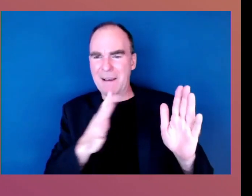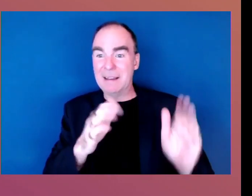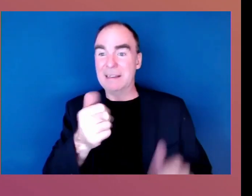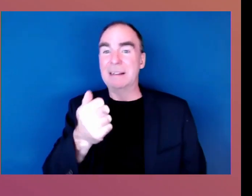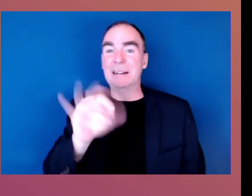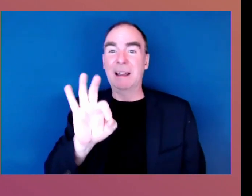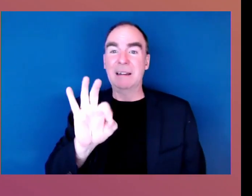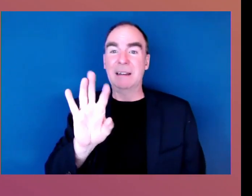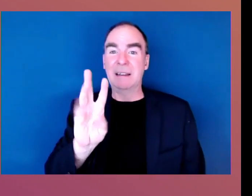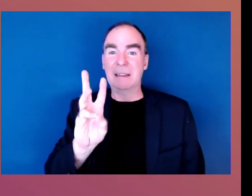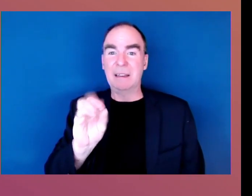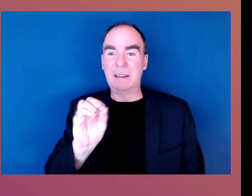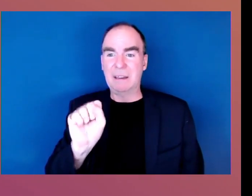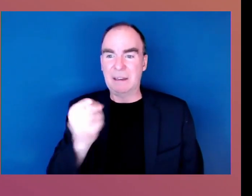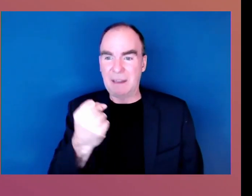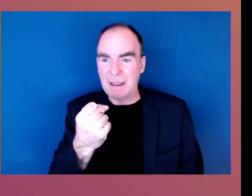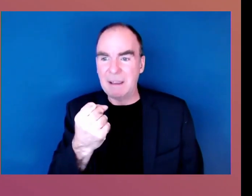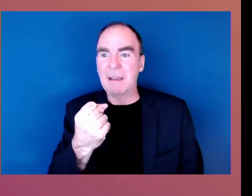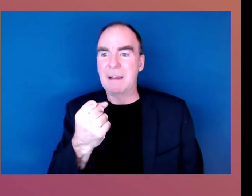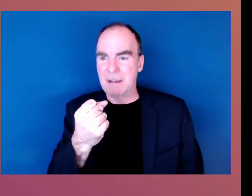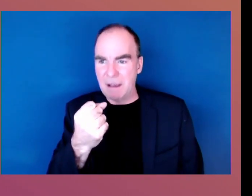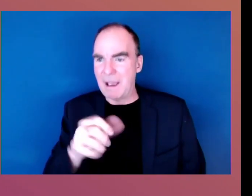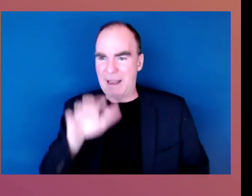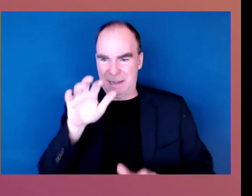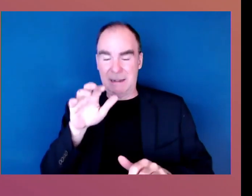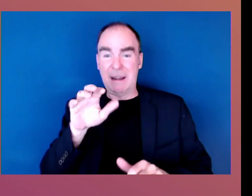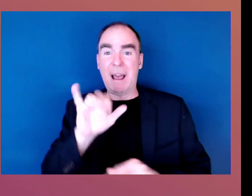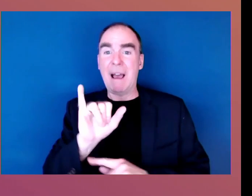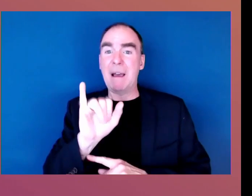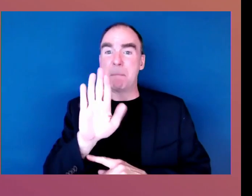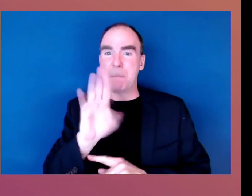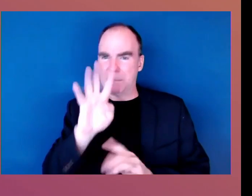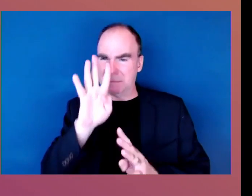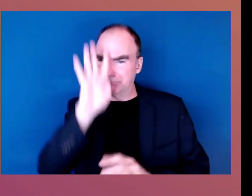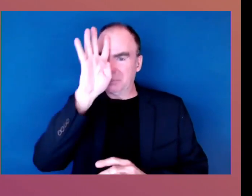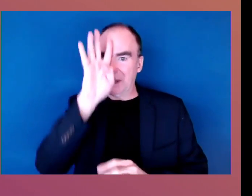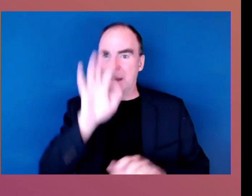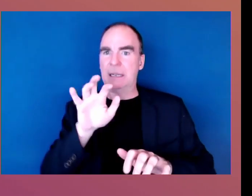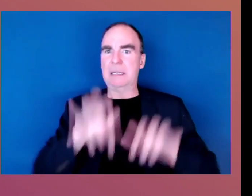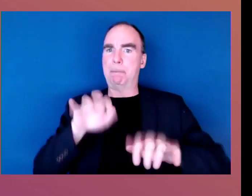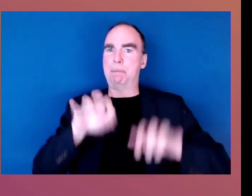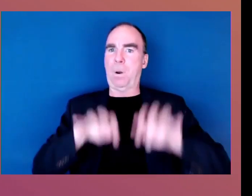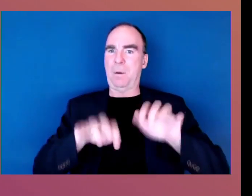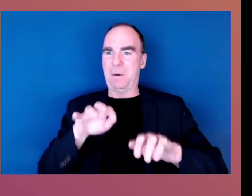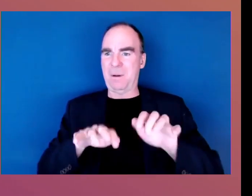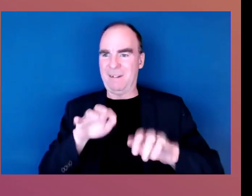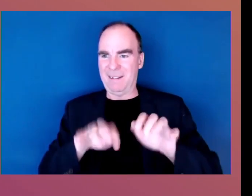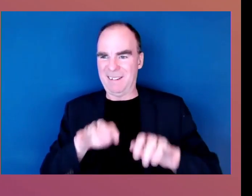slide. In the 80s, a talking terminal was developed. You can see my picture using the terminal.